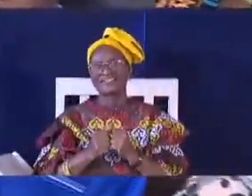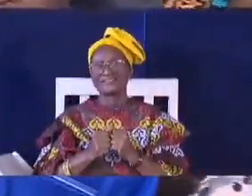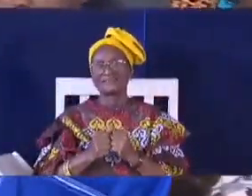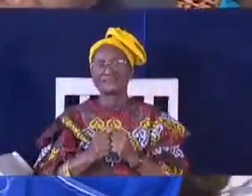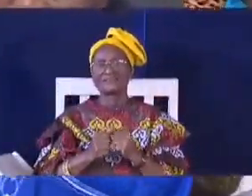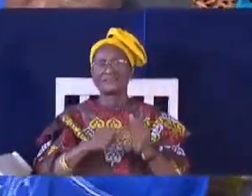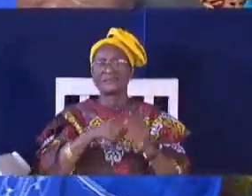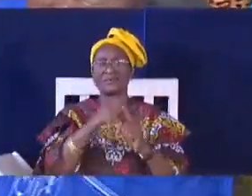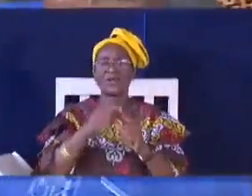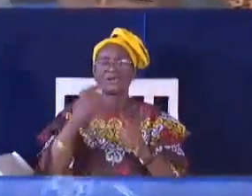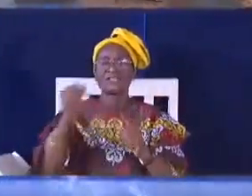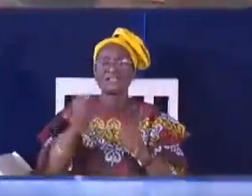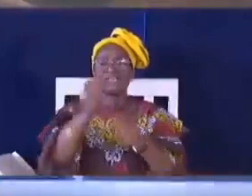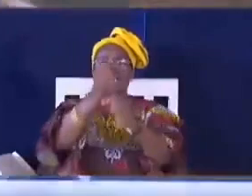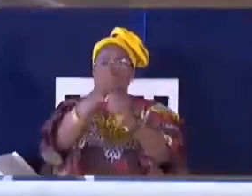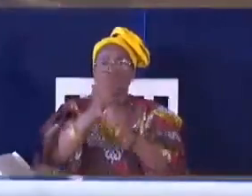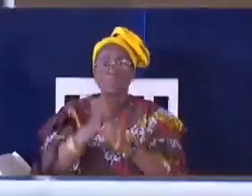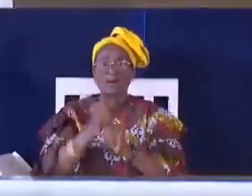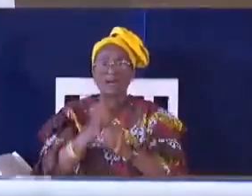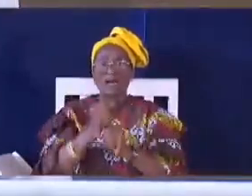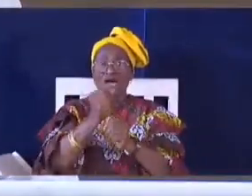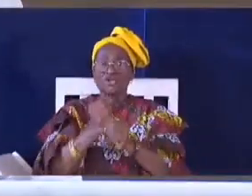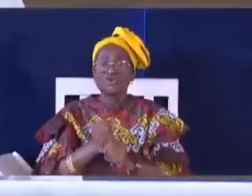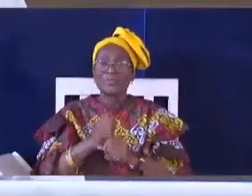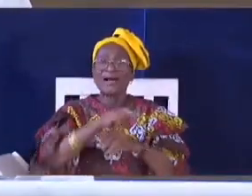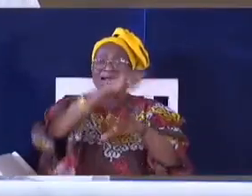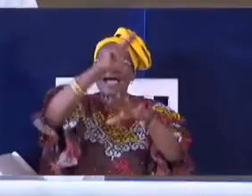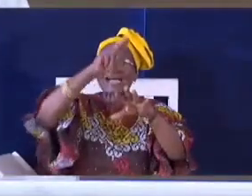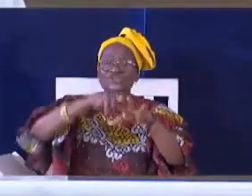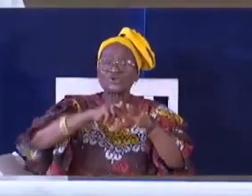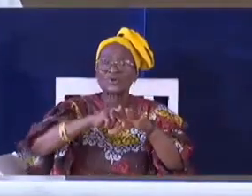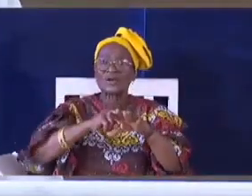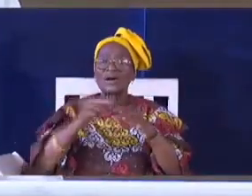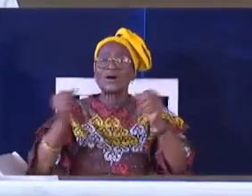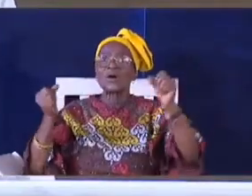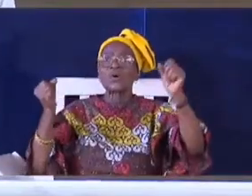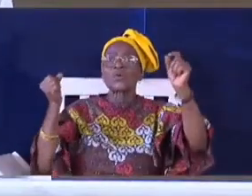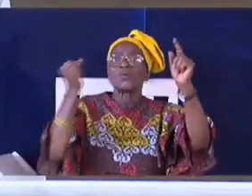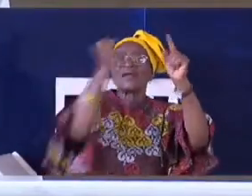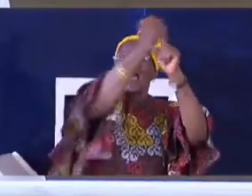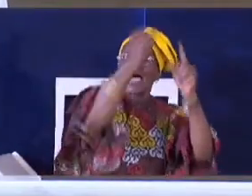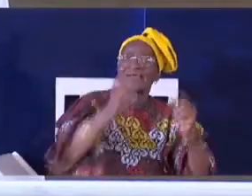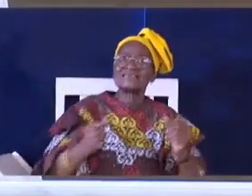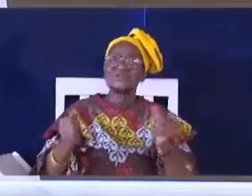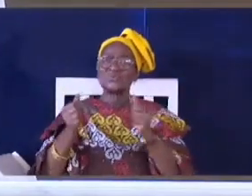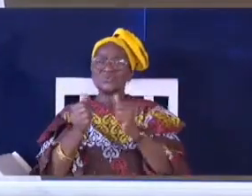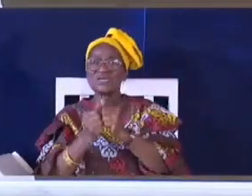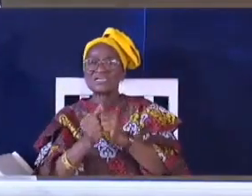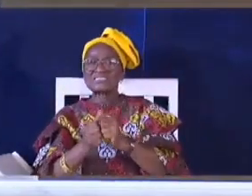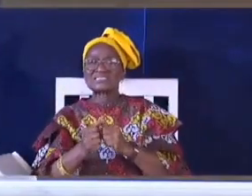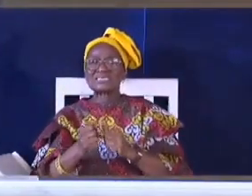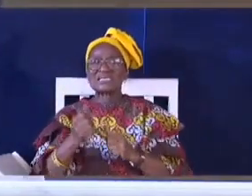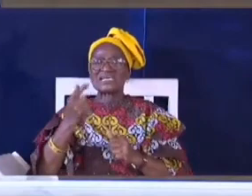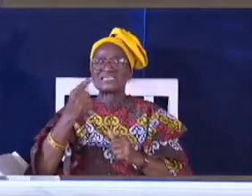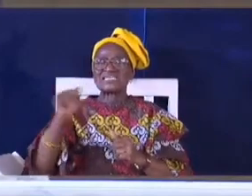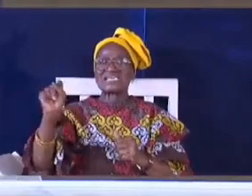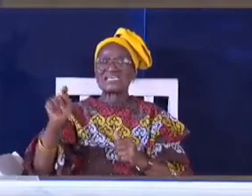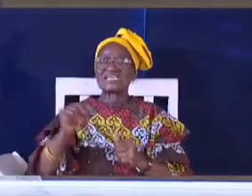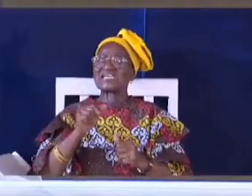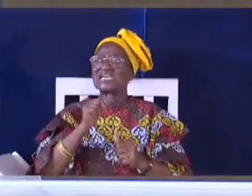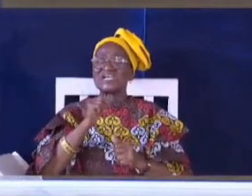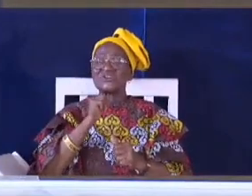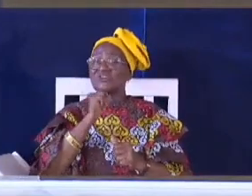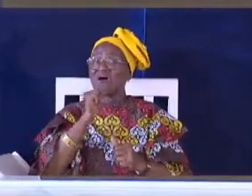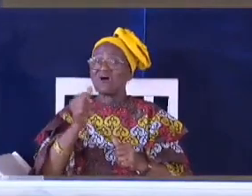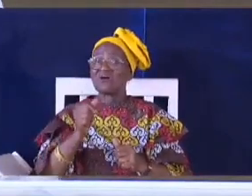And when the superior supernatural collides with the inferior supernatural, the